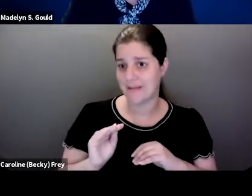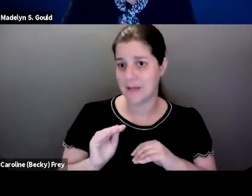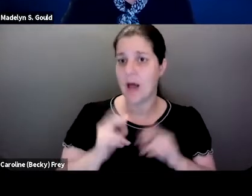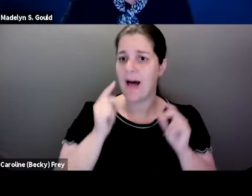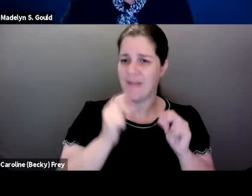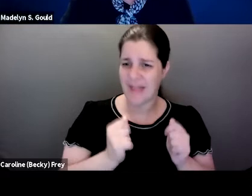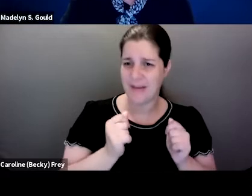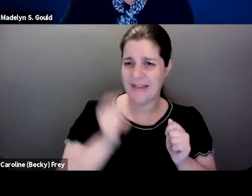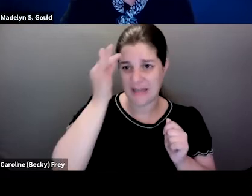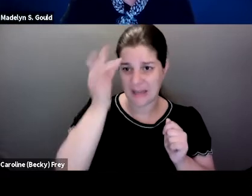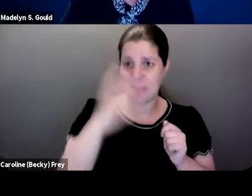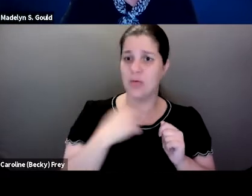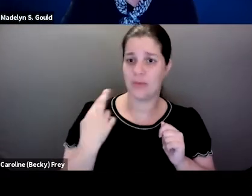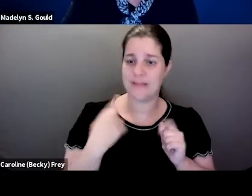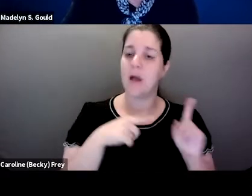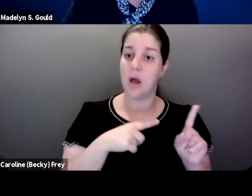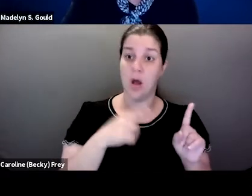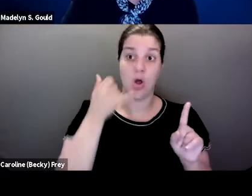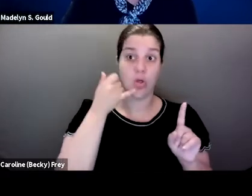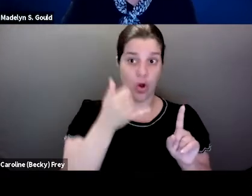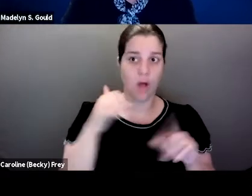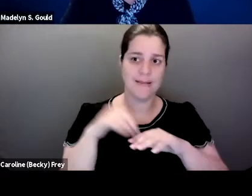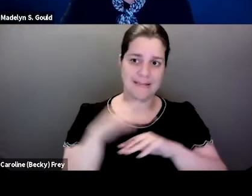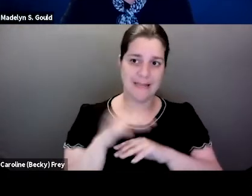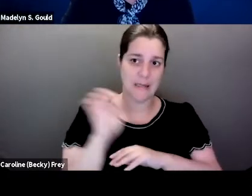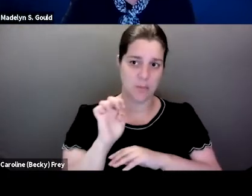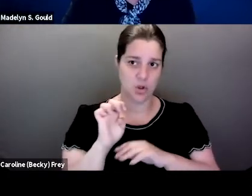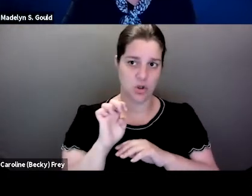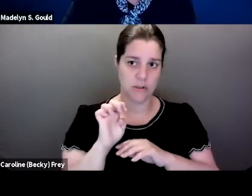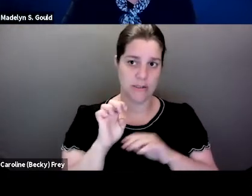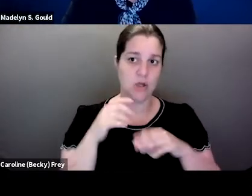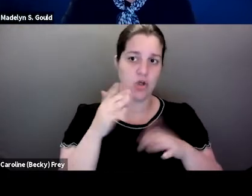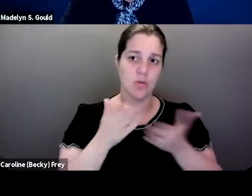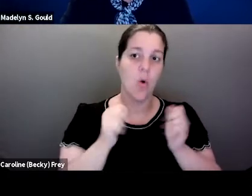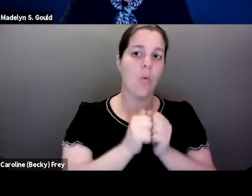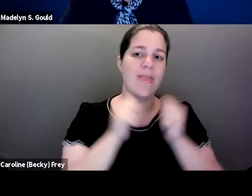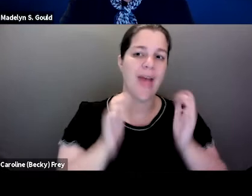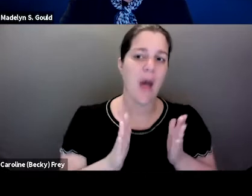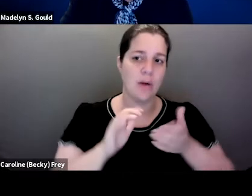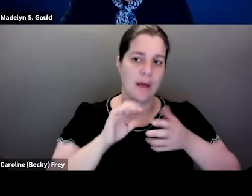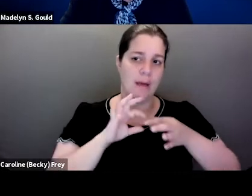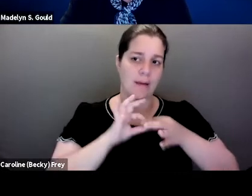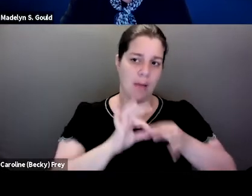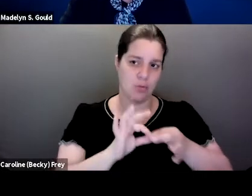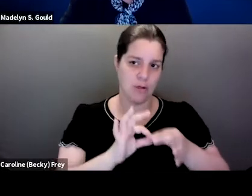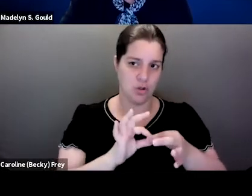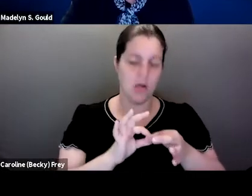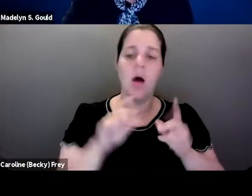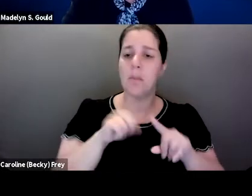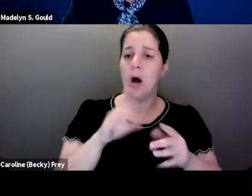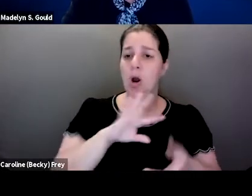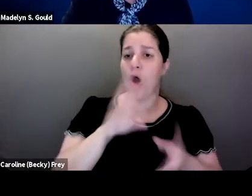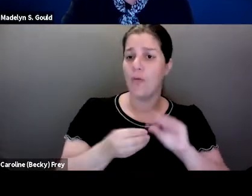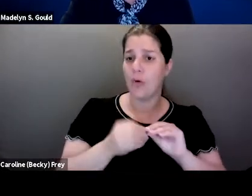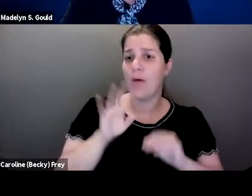callers did have to send emergency services without the caller's collaboration. so that overall about 43% of